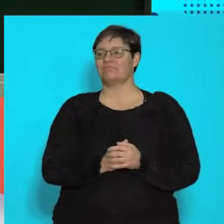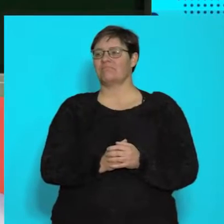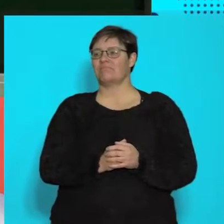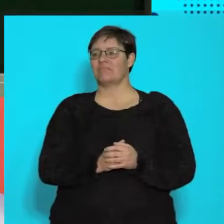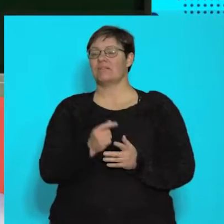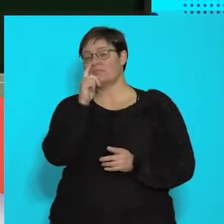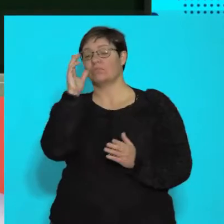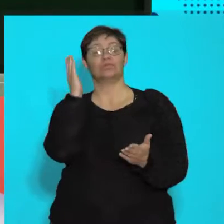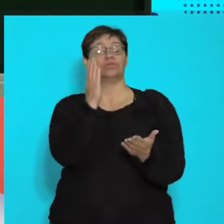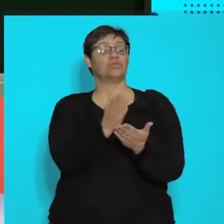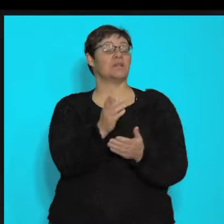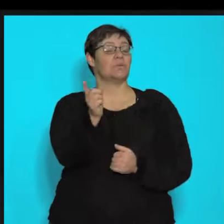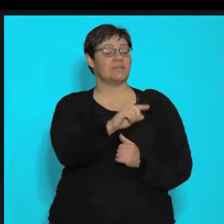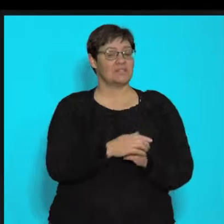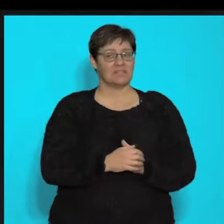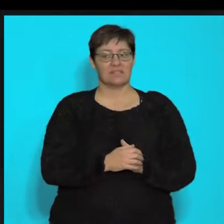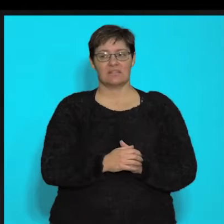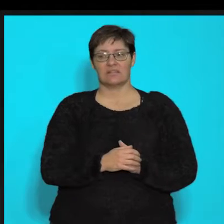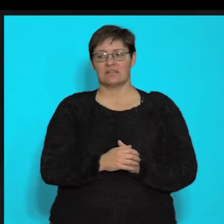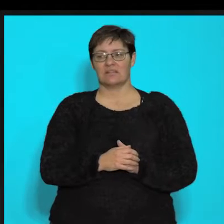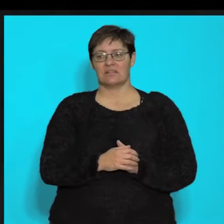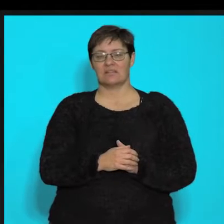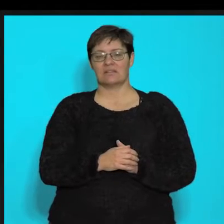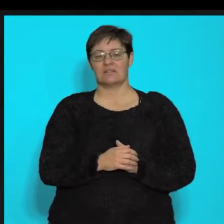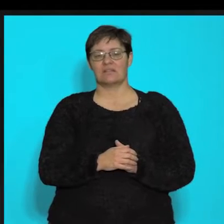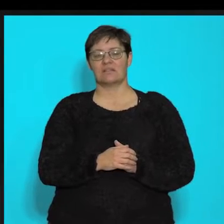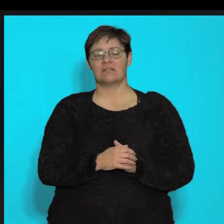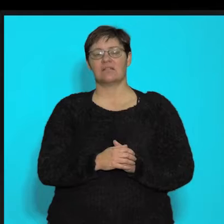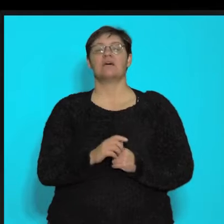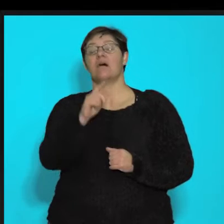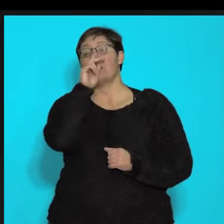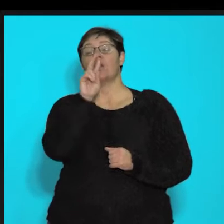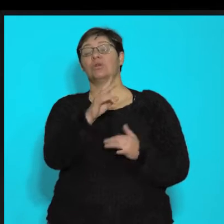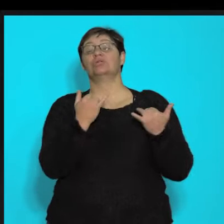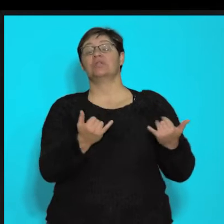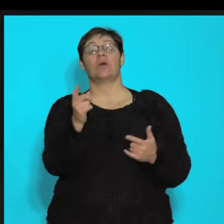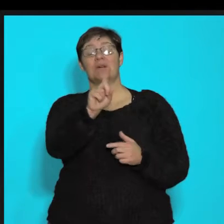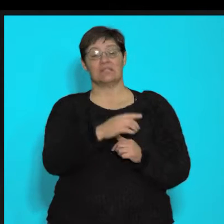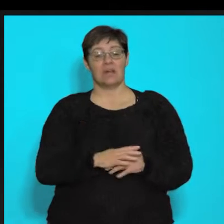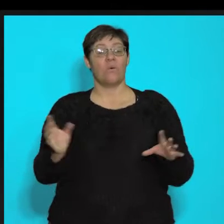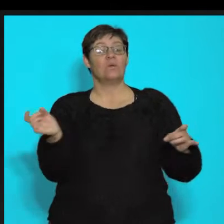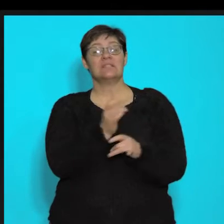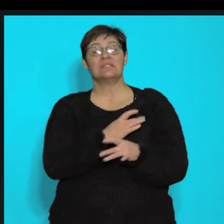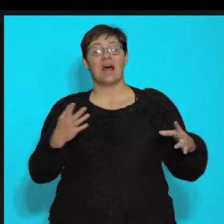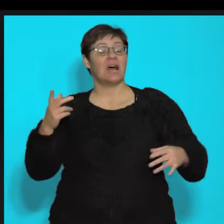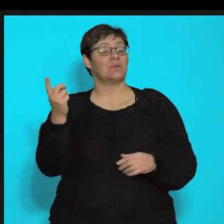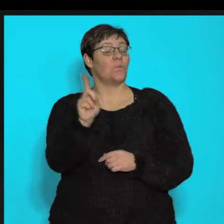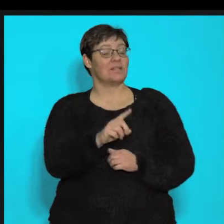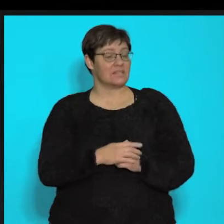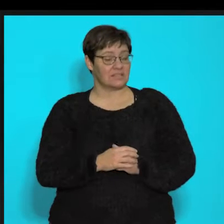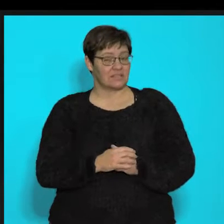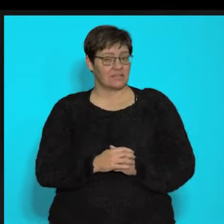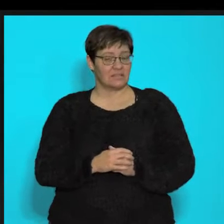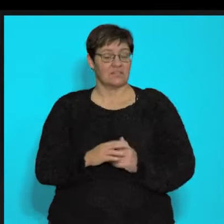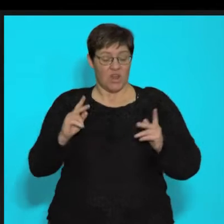go onto the board. I'm going to go straight, to the section that we're going to look at. And we're starting to